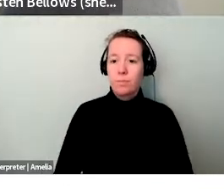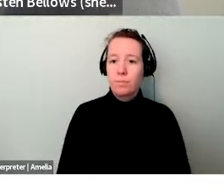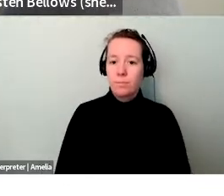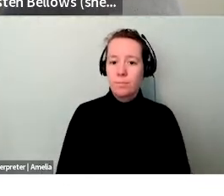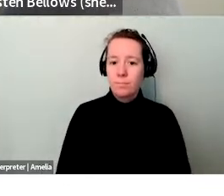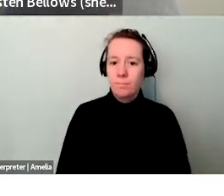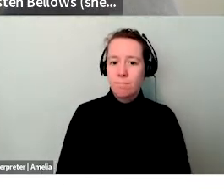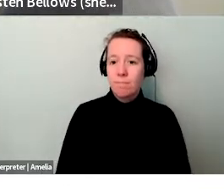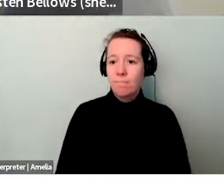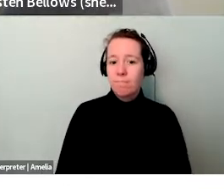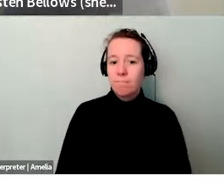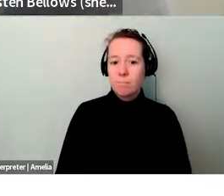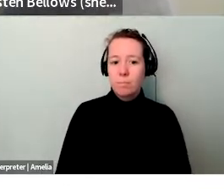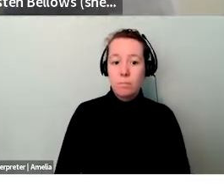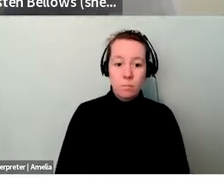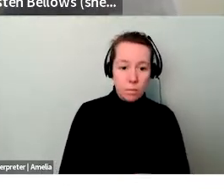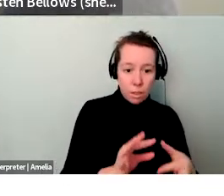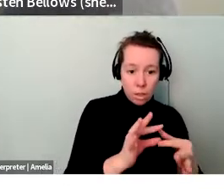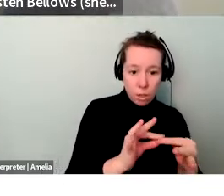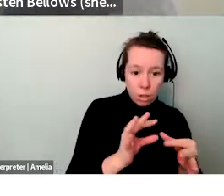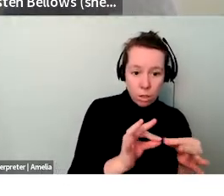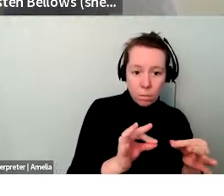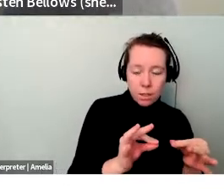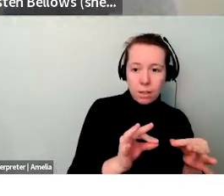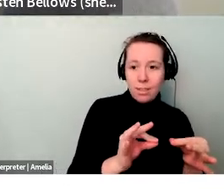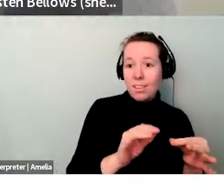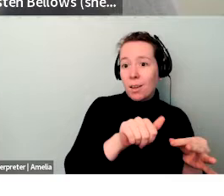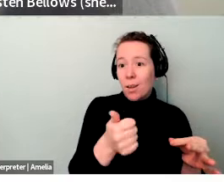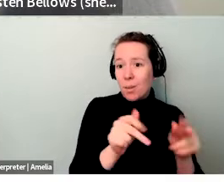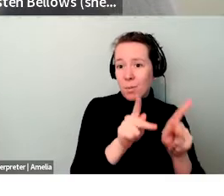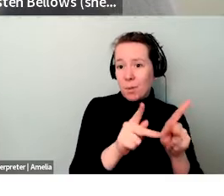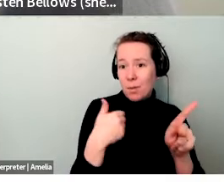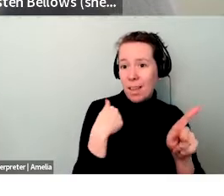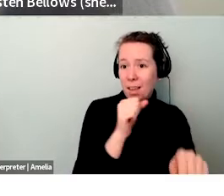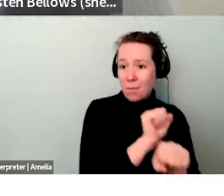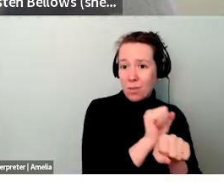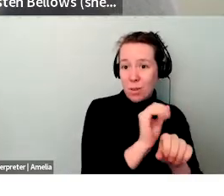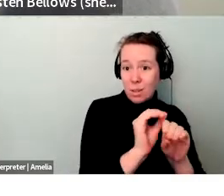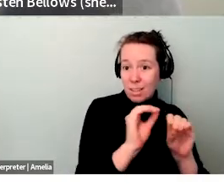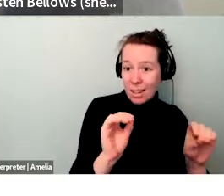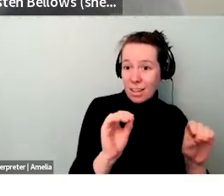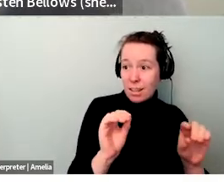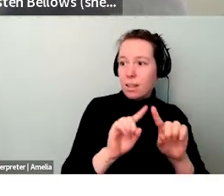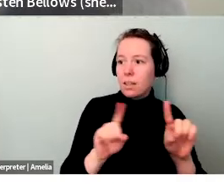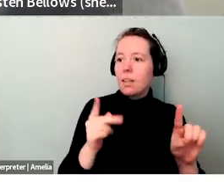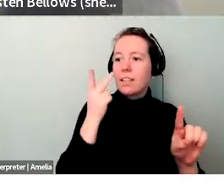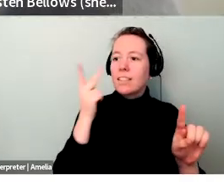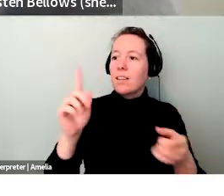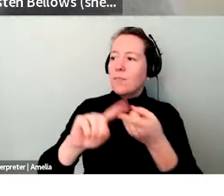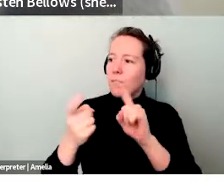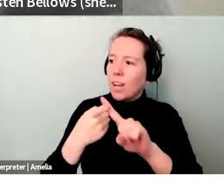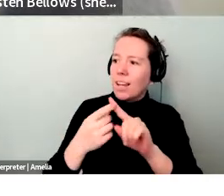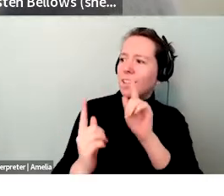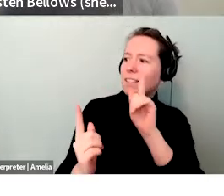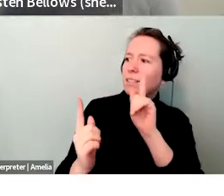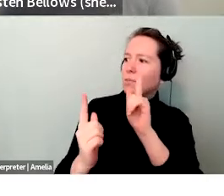We also have in the comment box, making unemployed friends help. I think it's so neat to see what my friends are doing now that they are employed. It's nice to see